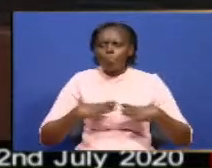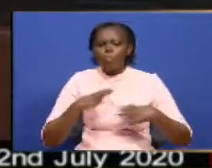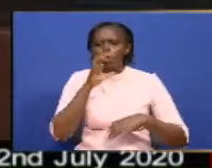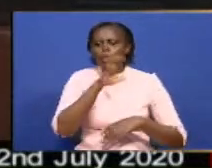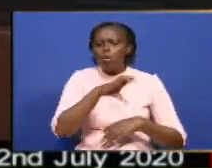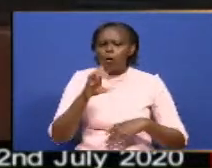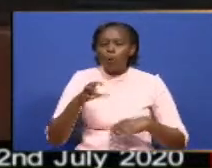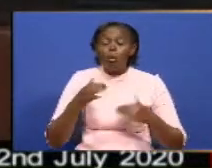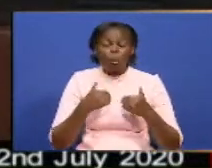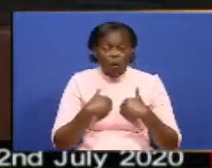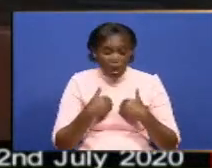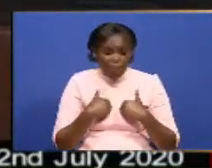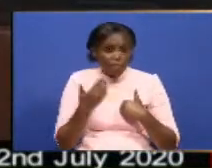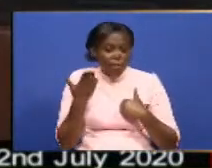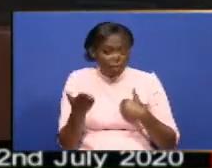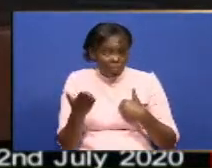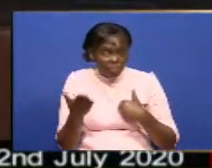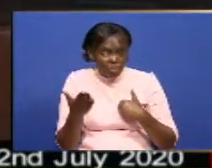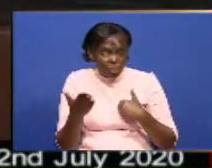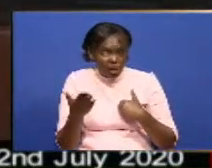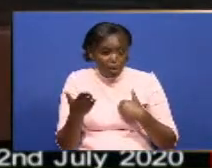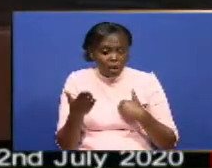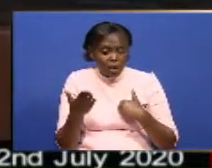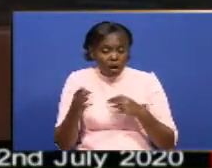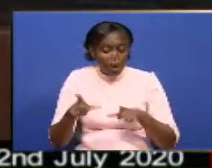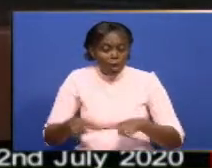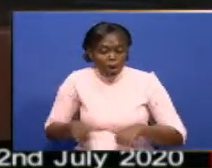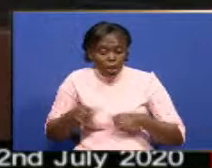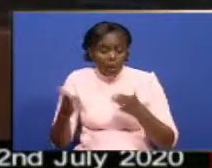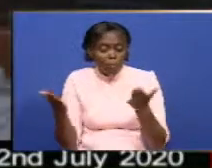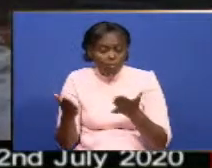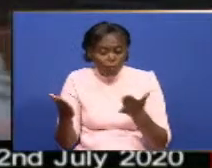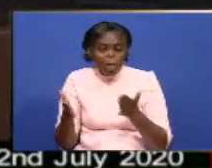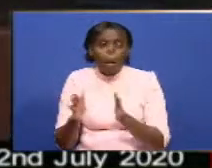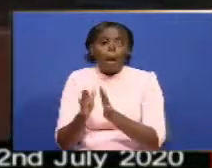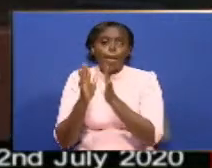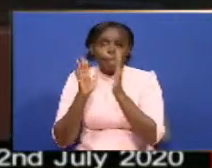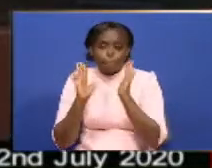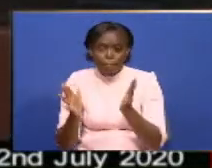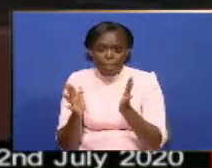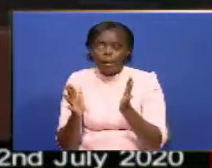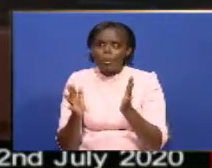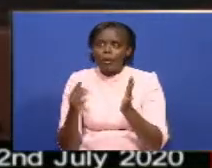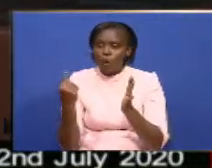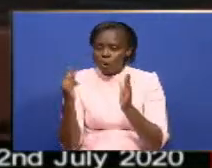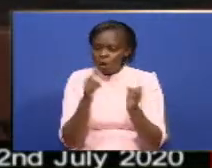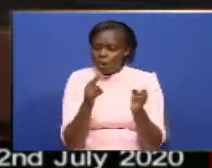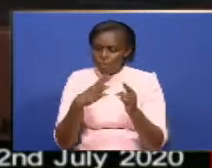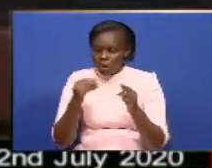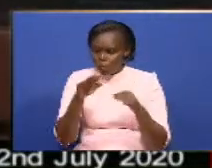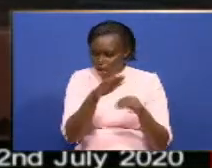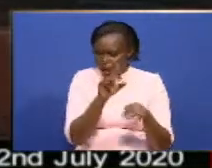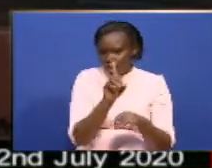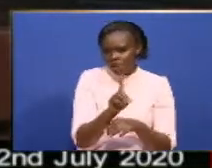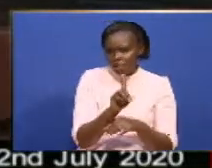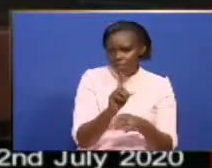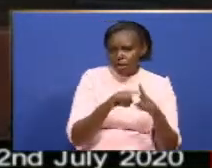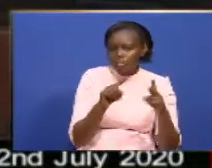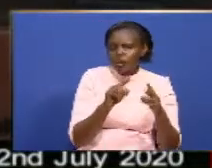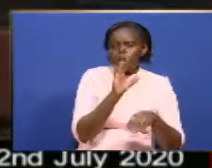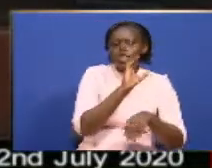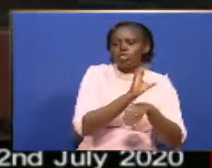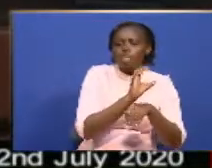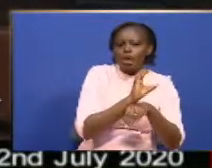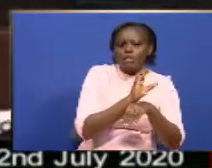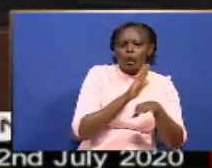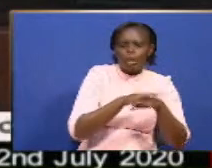They have occupied a very big space because they normally go in one area, and they have started a church and also a